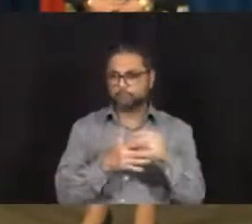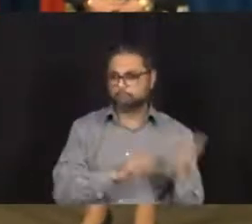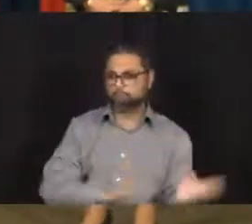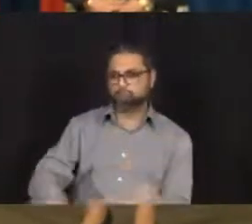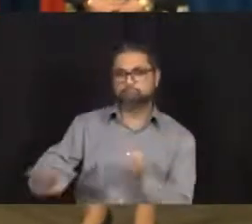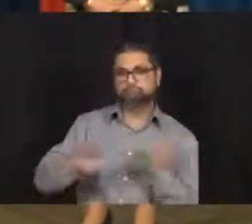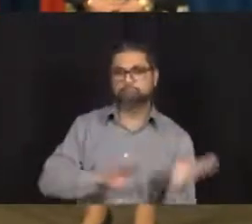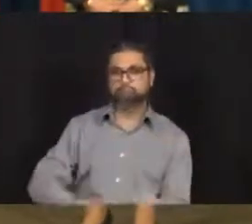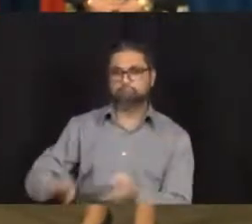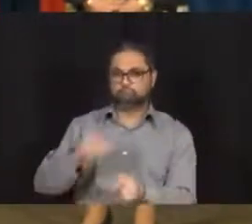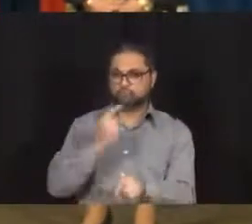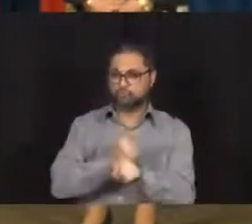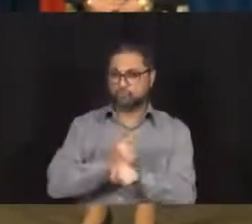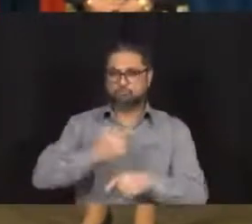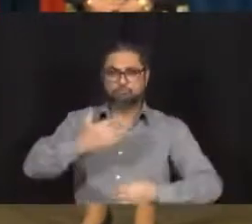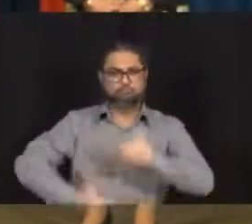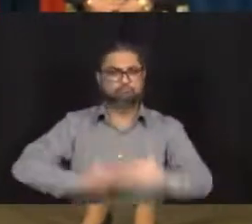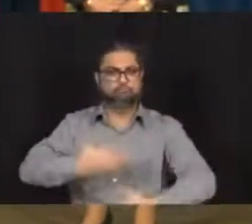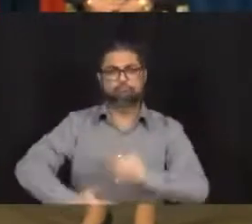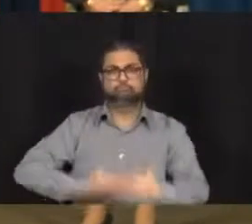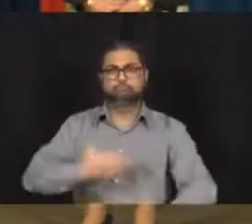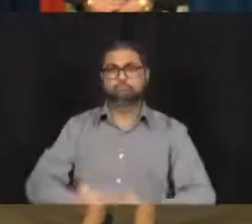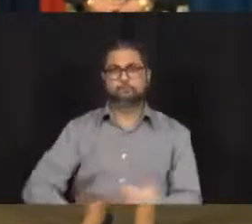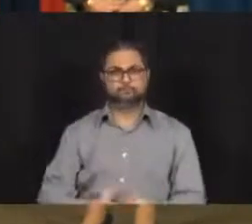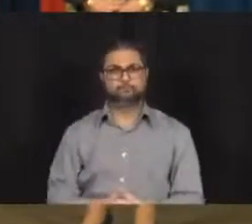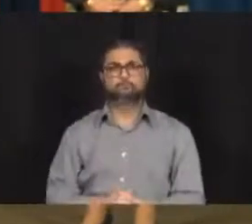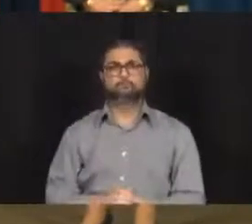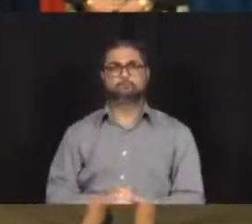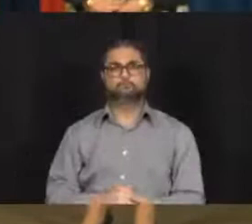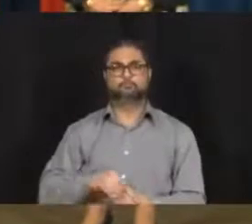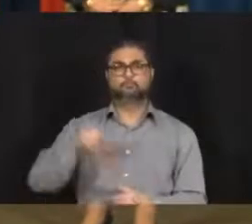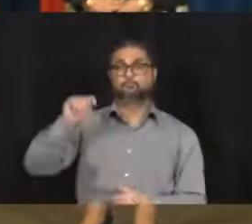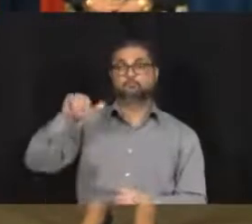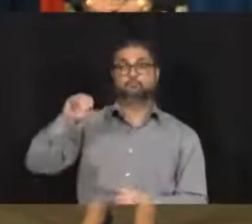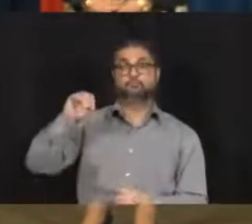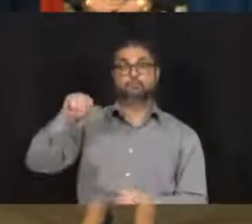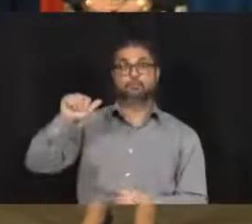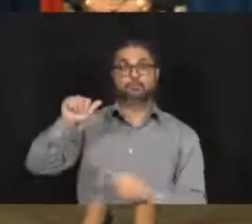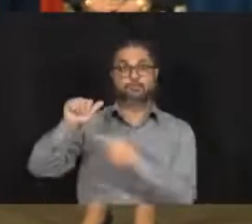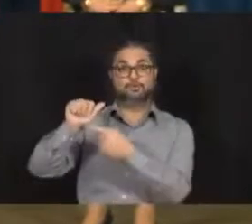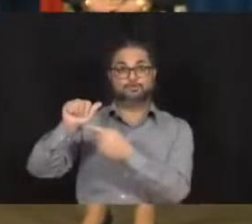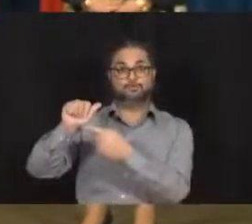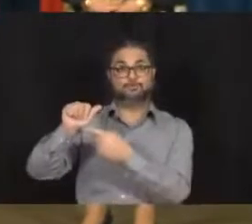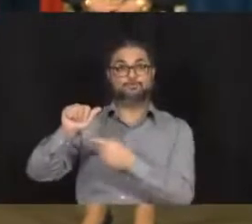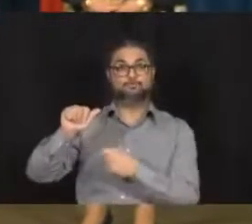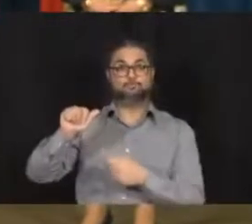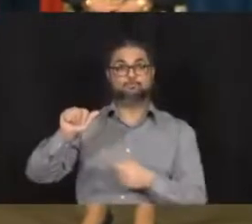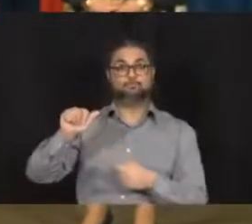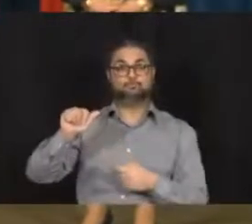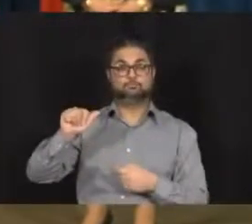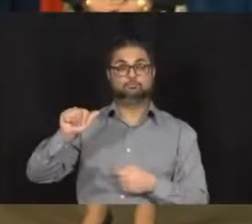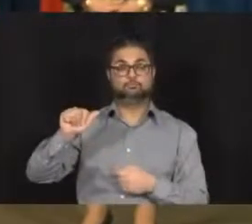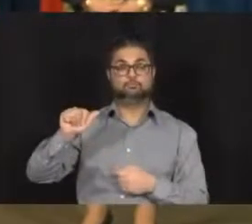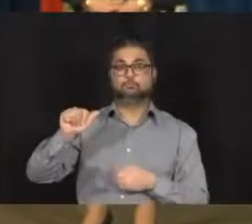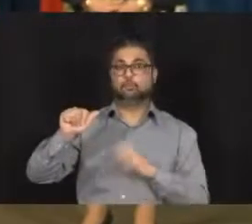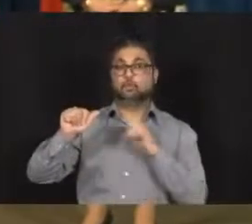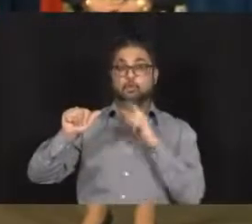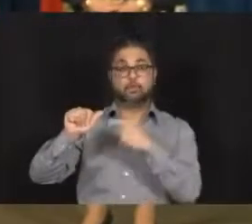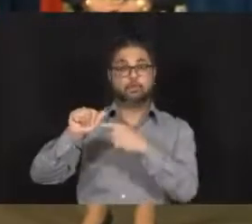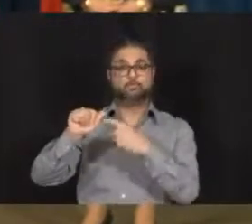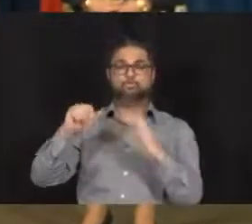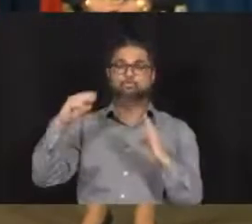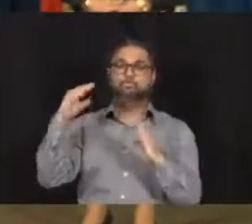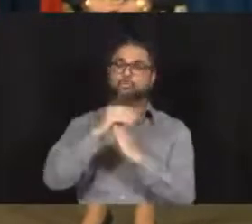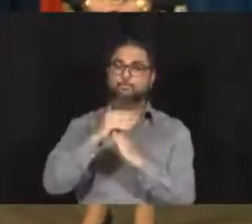moving forward. And as you know, Toyota has the #1 plant in the world